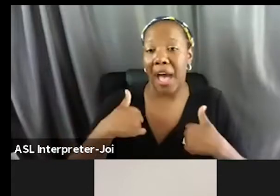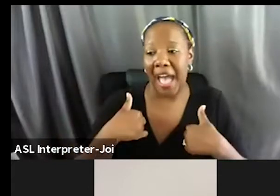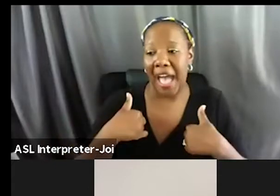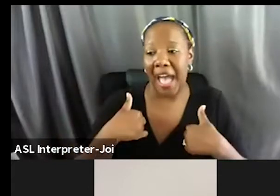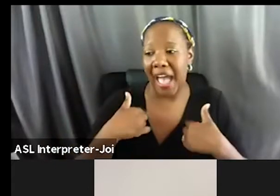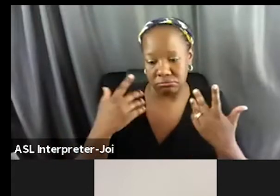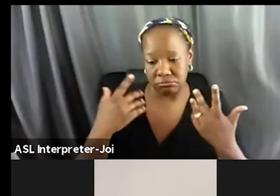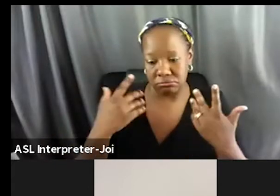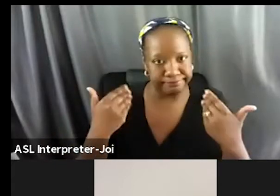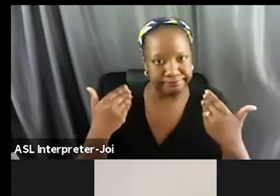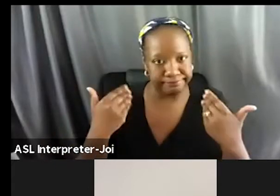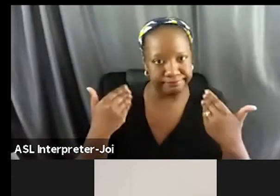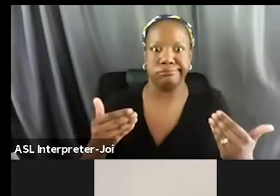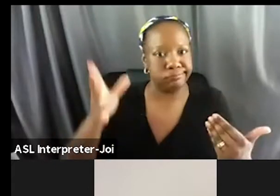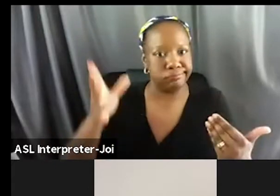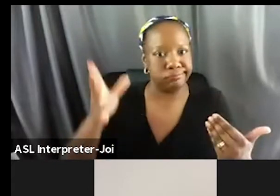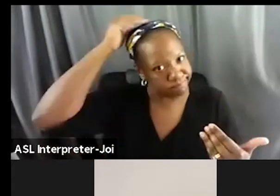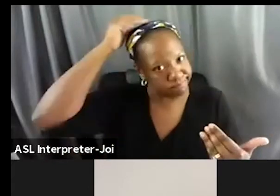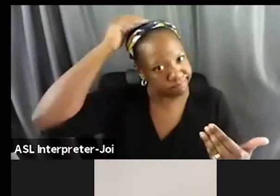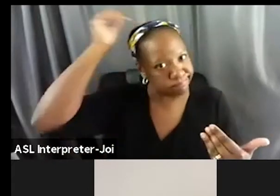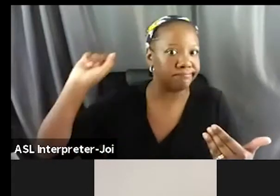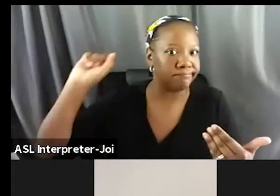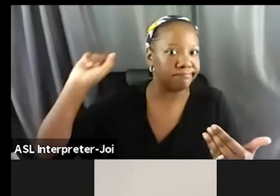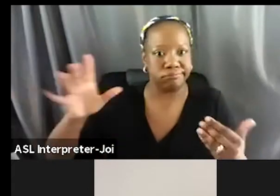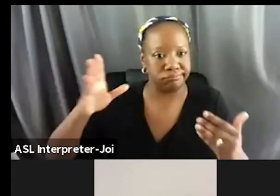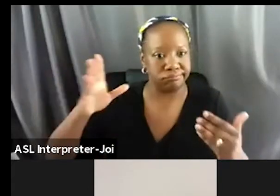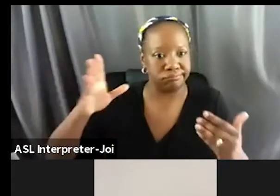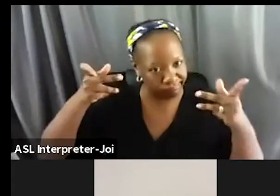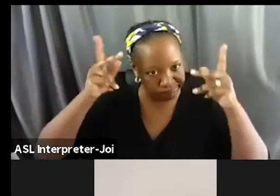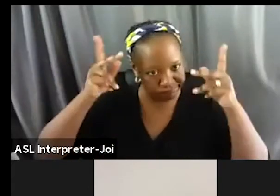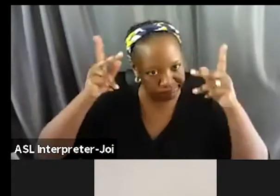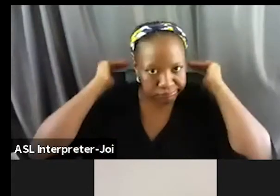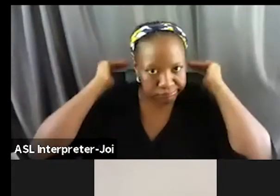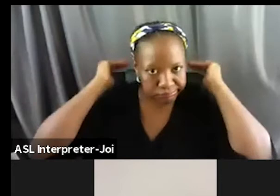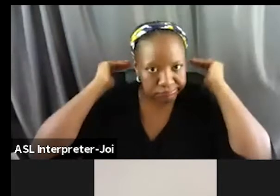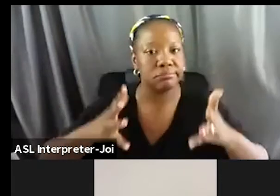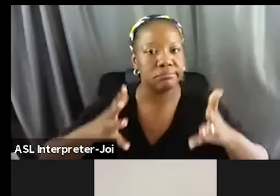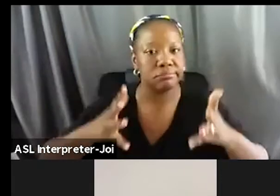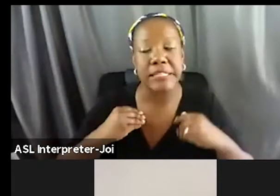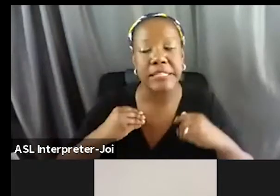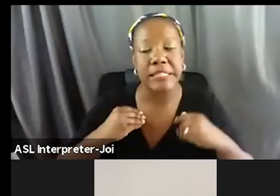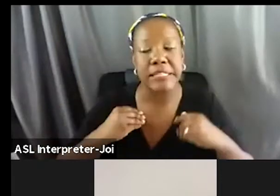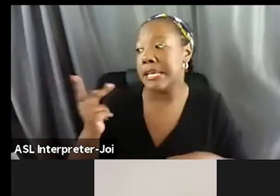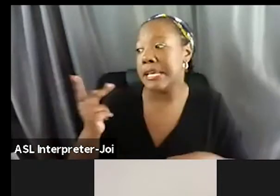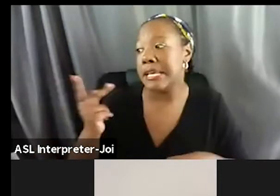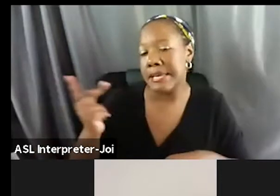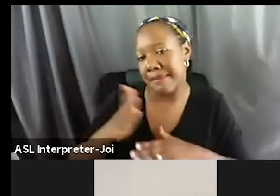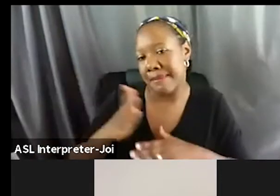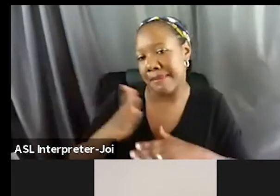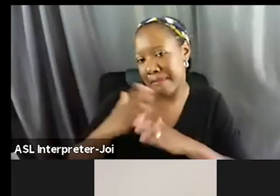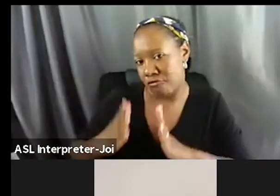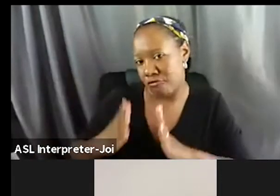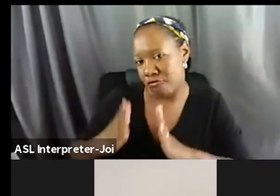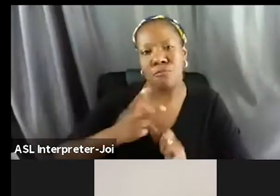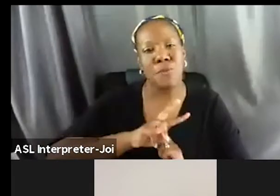it. My significant other and I went to a concert once, just like you, Janice, and someone came up to me and